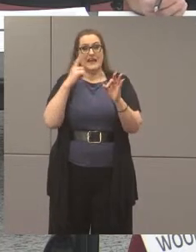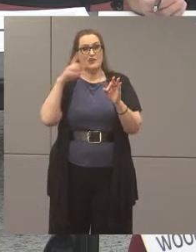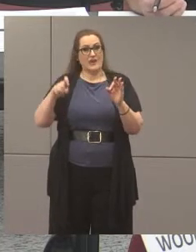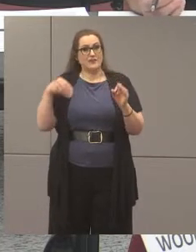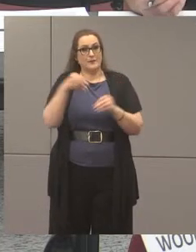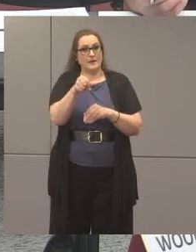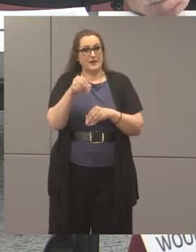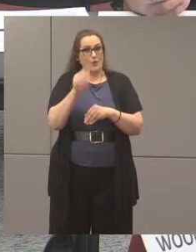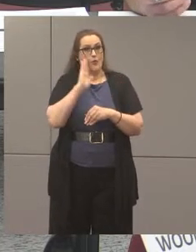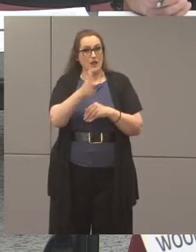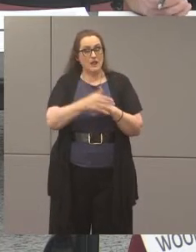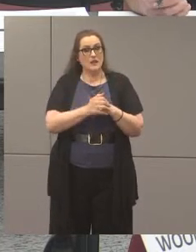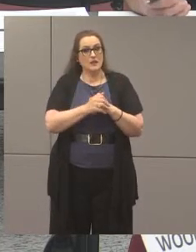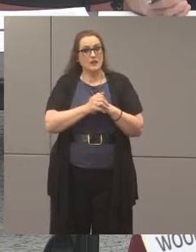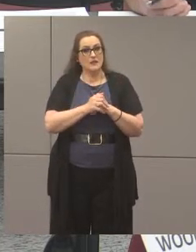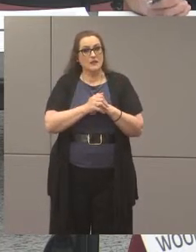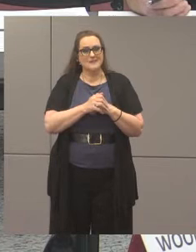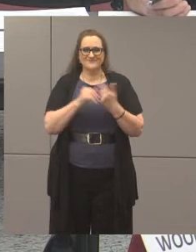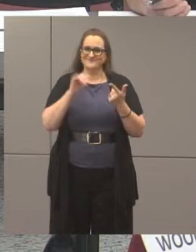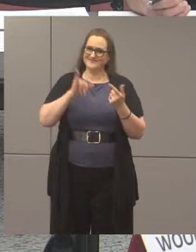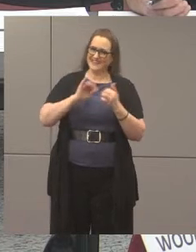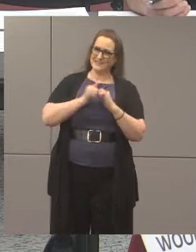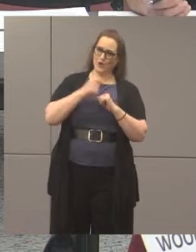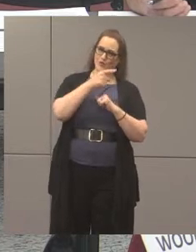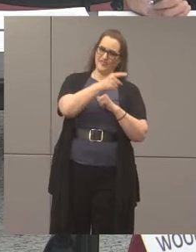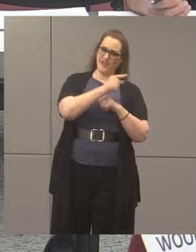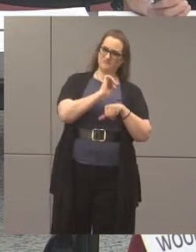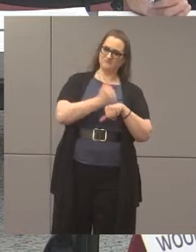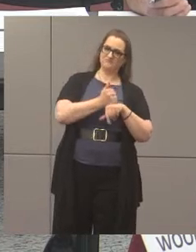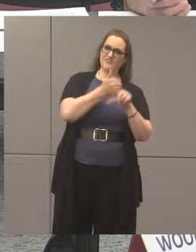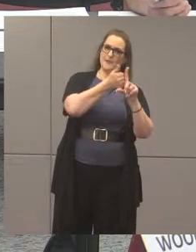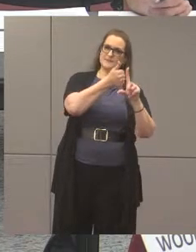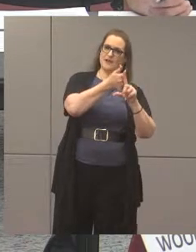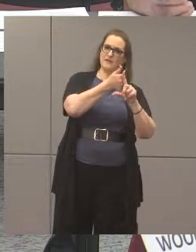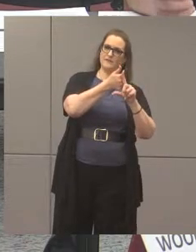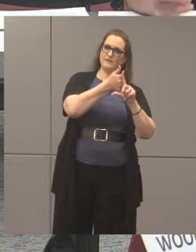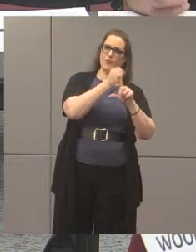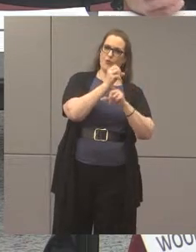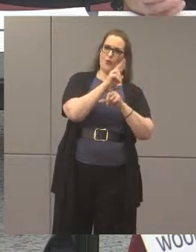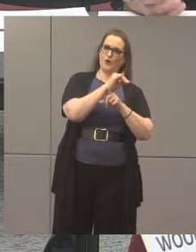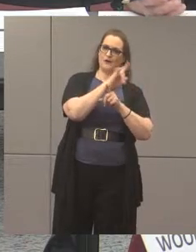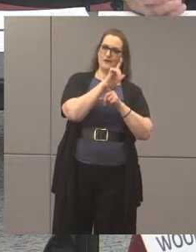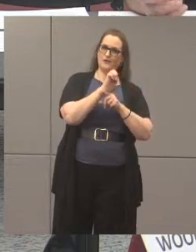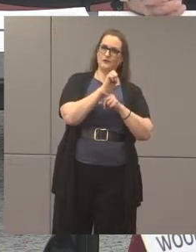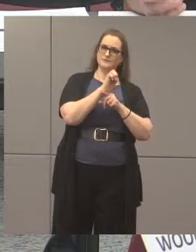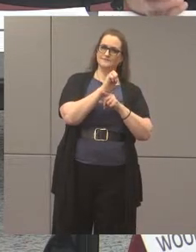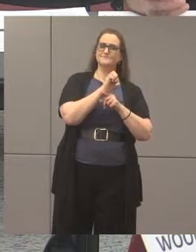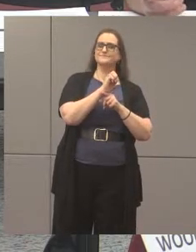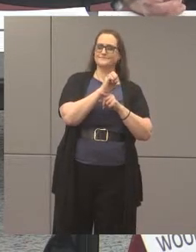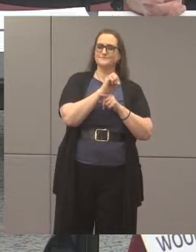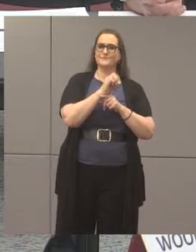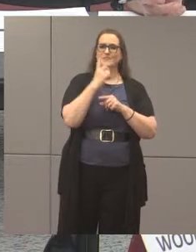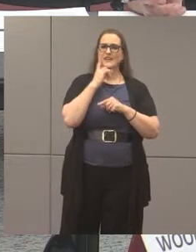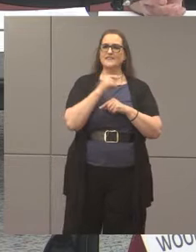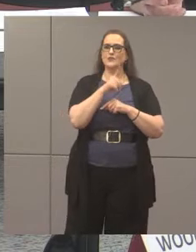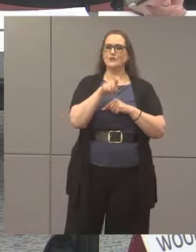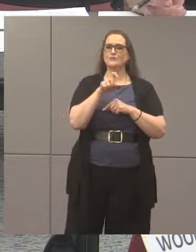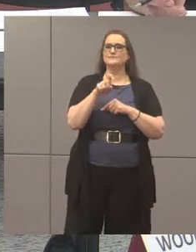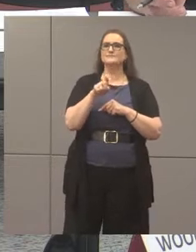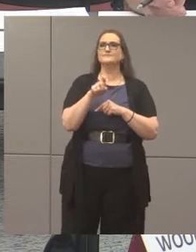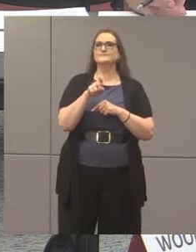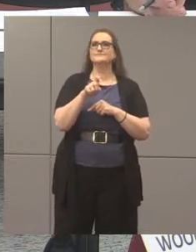paying. And that's how they've positioned themselves. And I'm sure, I think there needs to